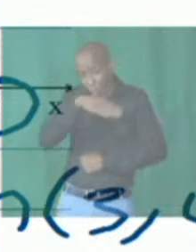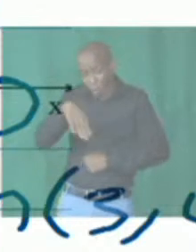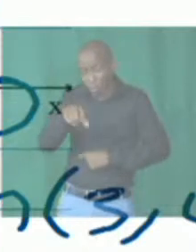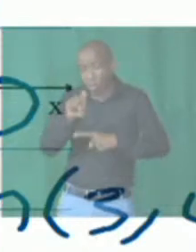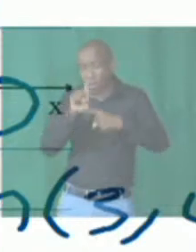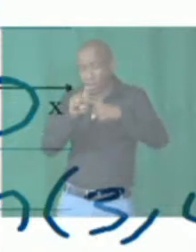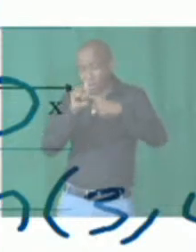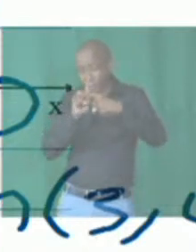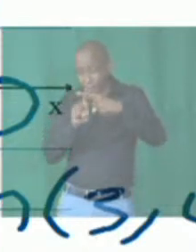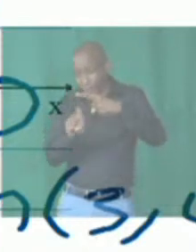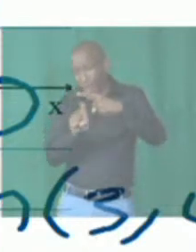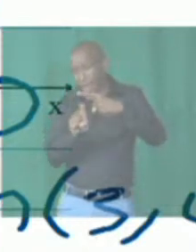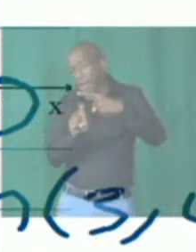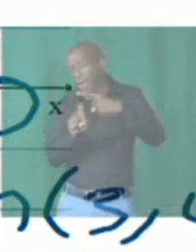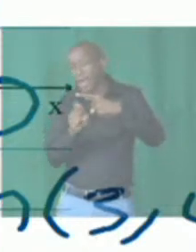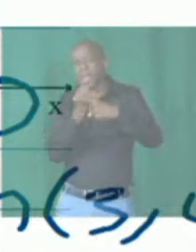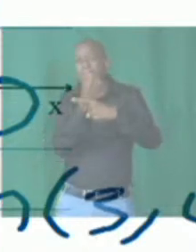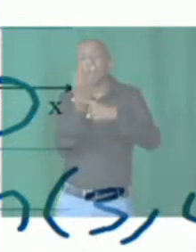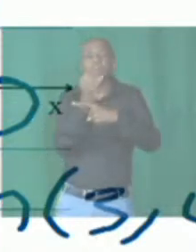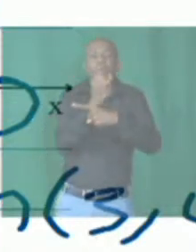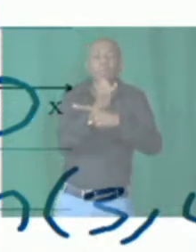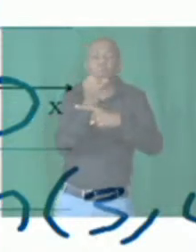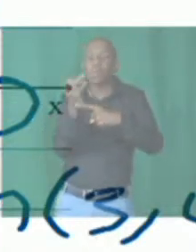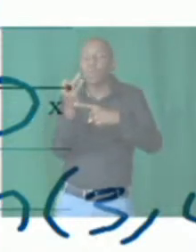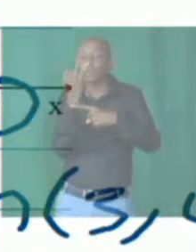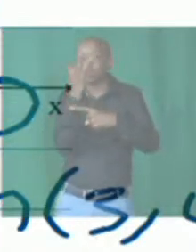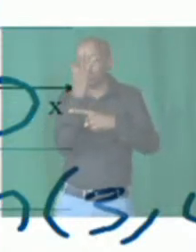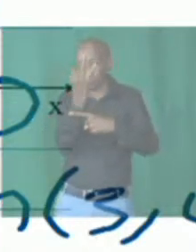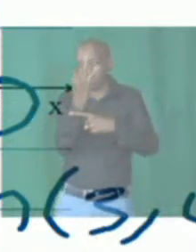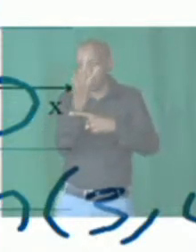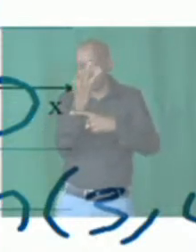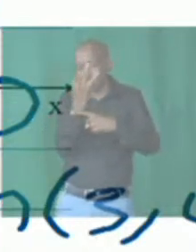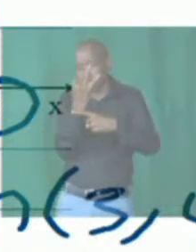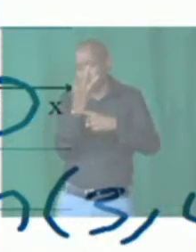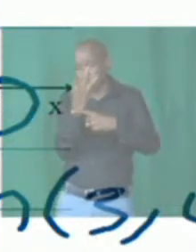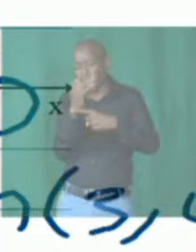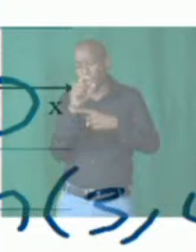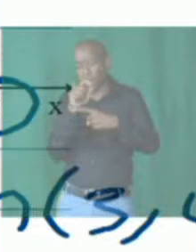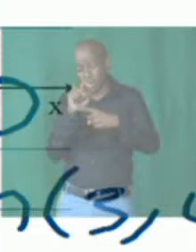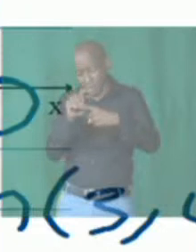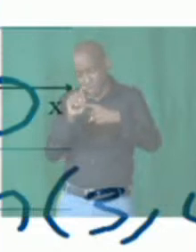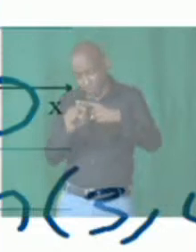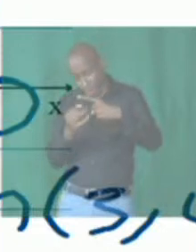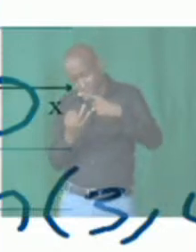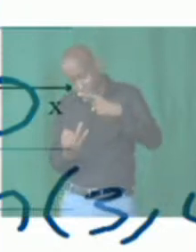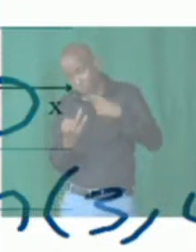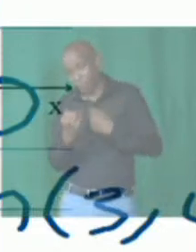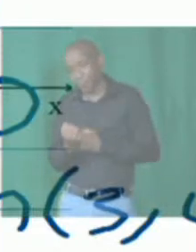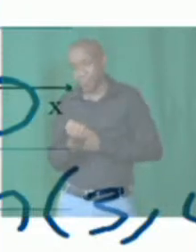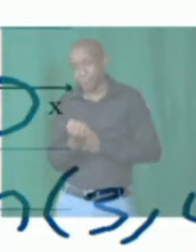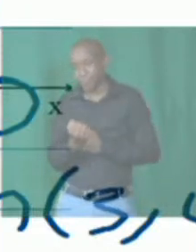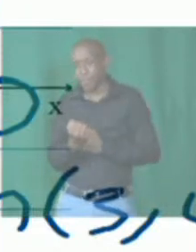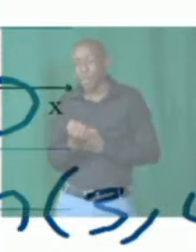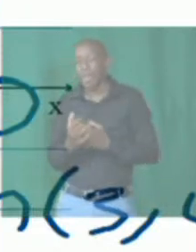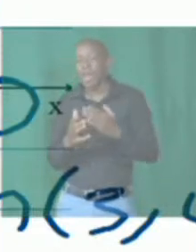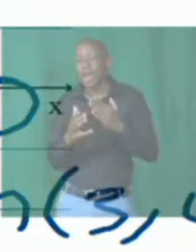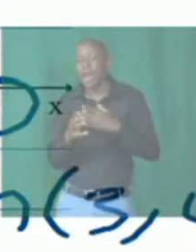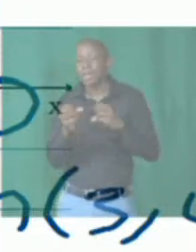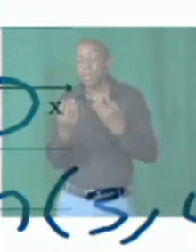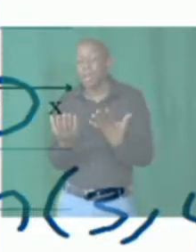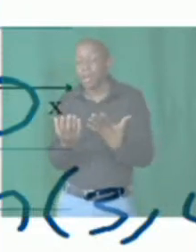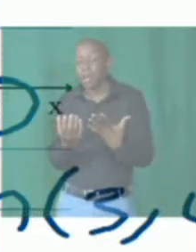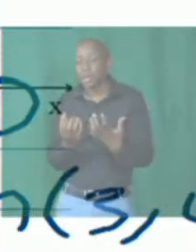by, we have how many numbers? We have 2 numbers that we are adding, so divided by 2. So this gives us a what?